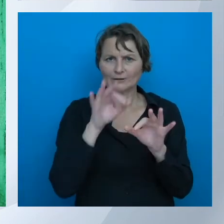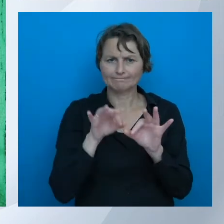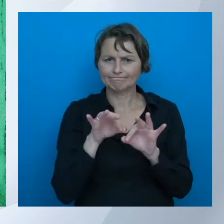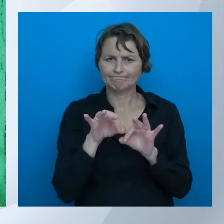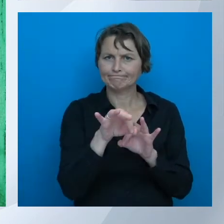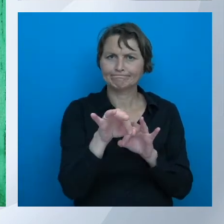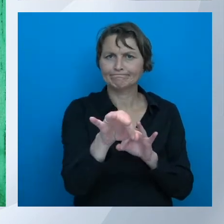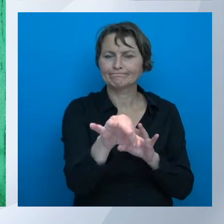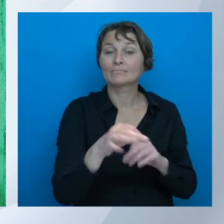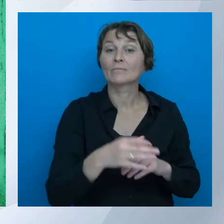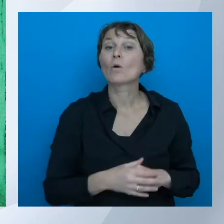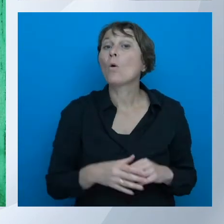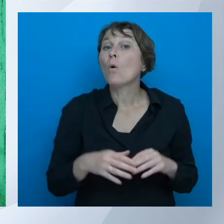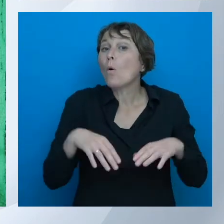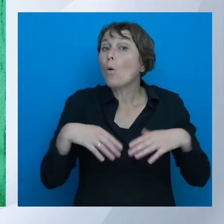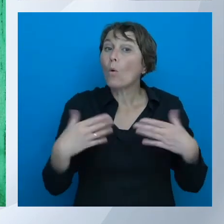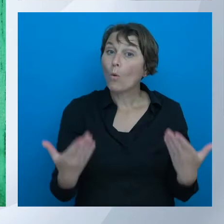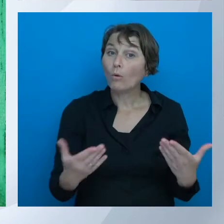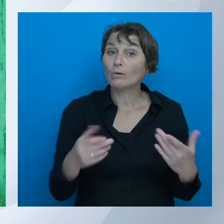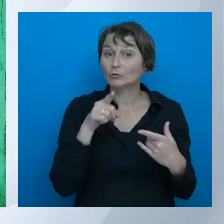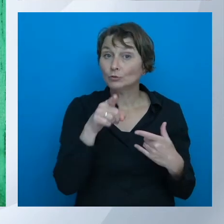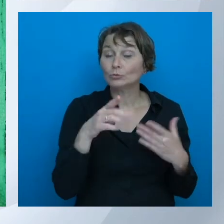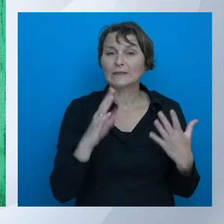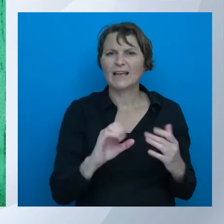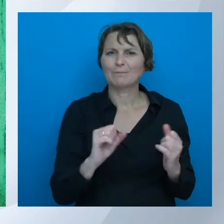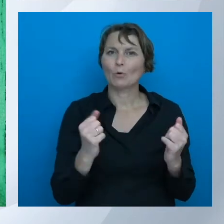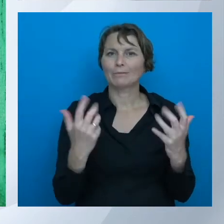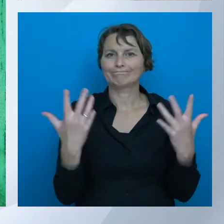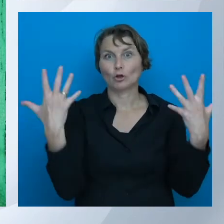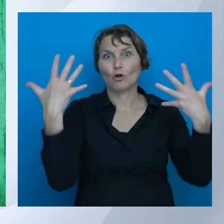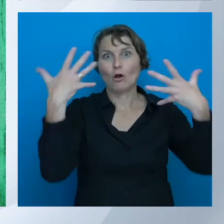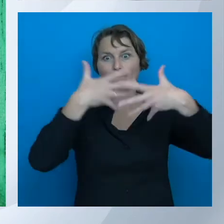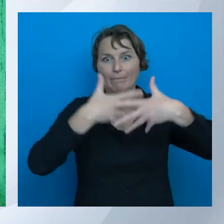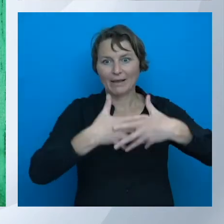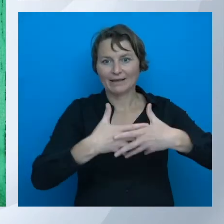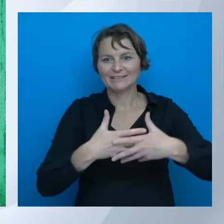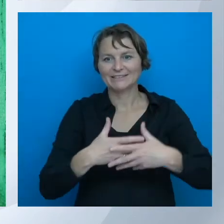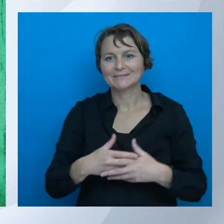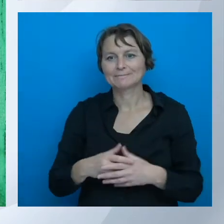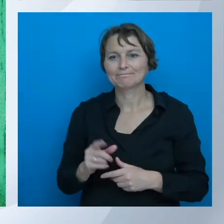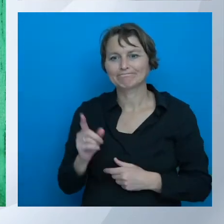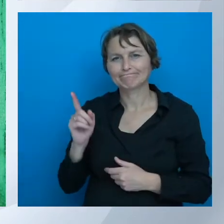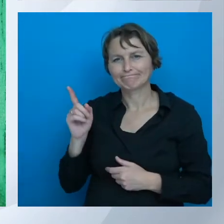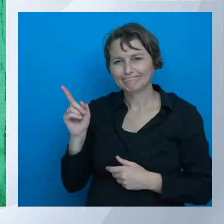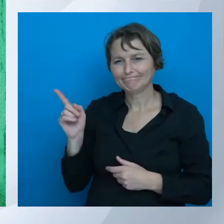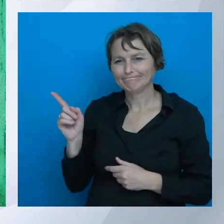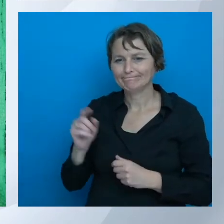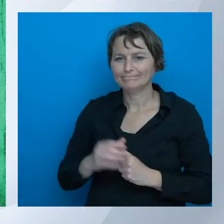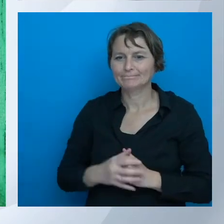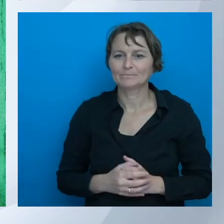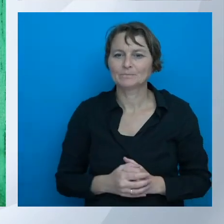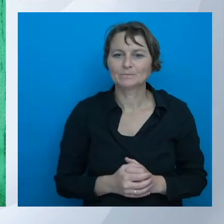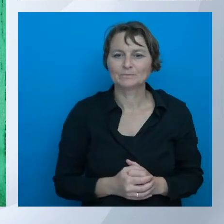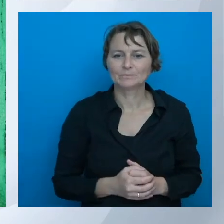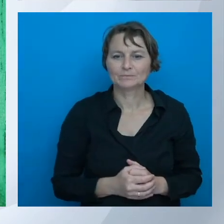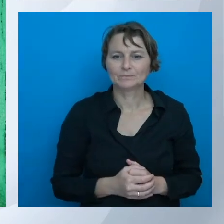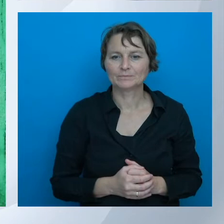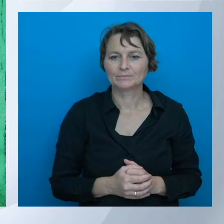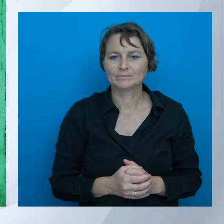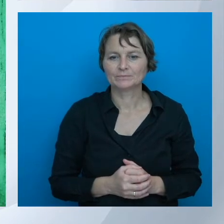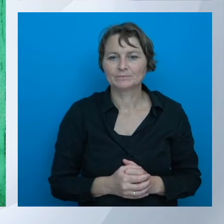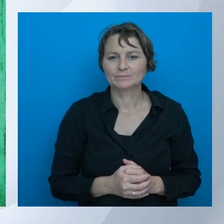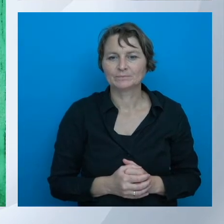more complex things. You can actually do the on behalf flow. And what you can do with the on behalf flow is you can call your